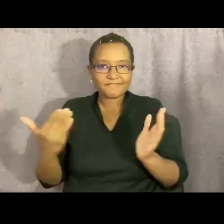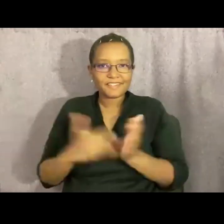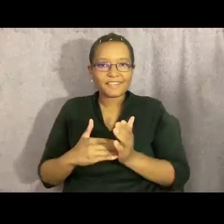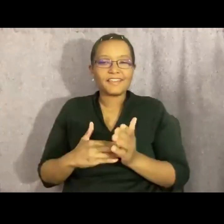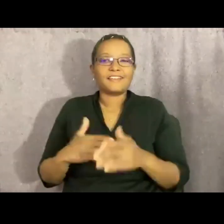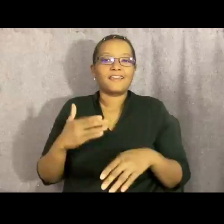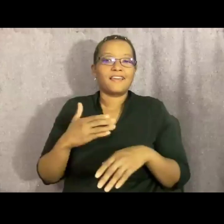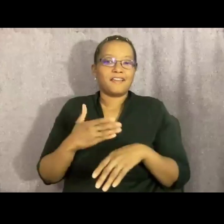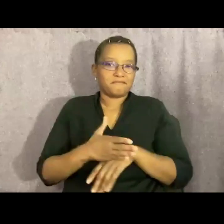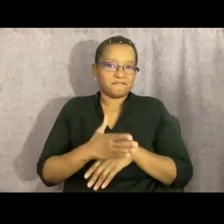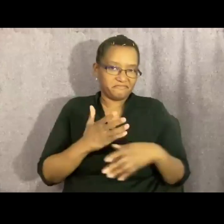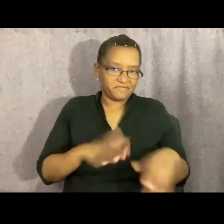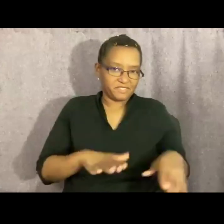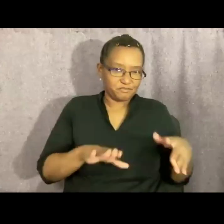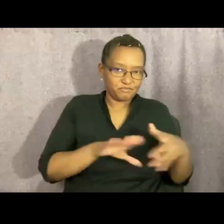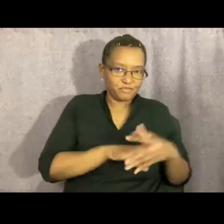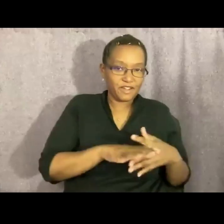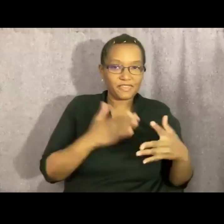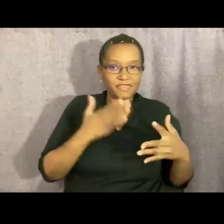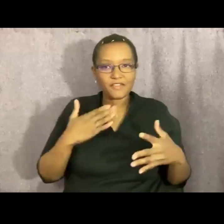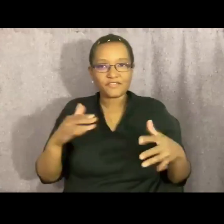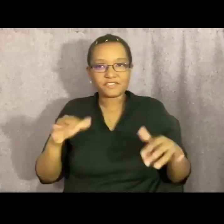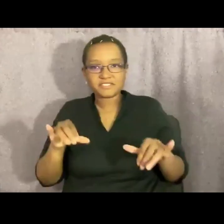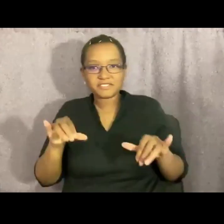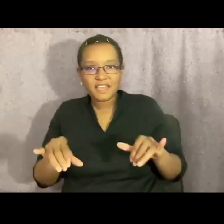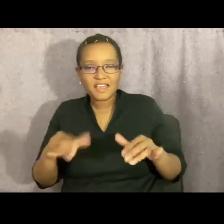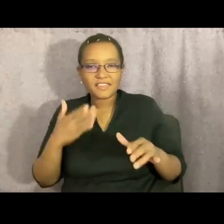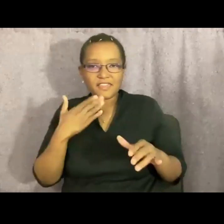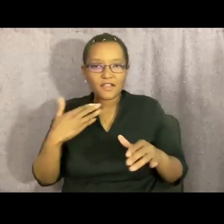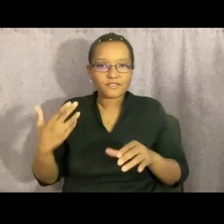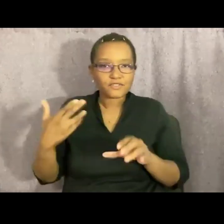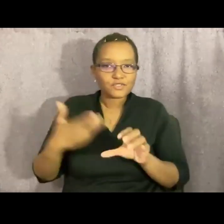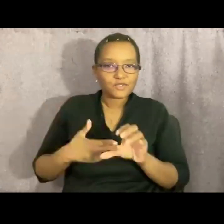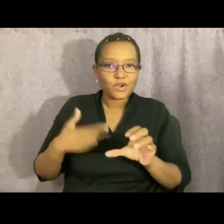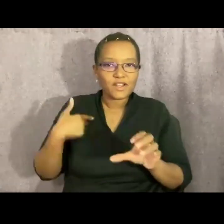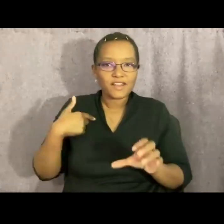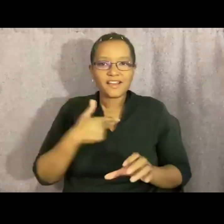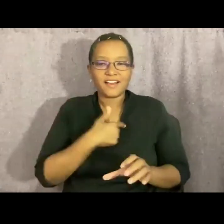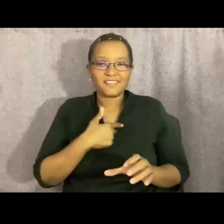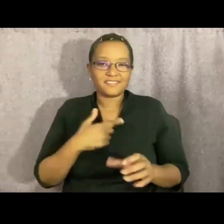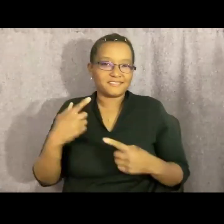role of medical legal reasoning in HIV